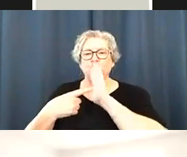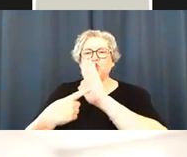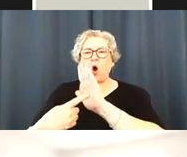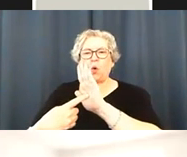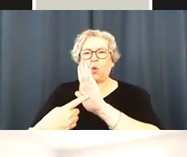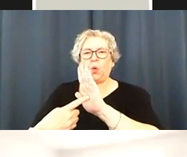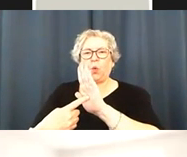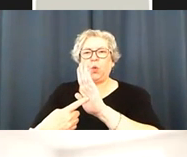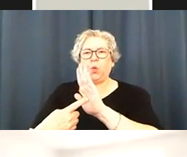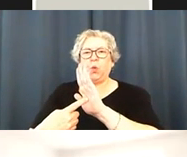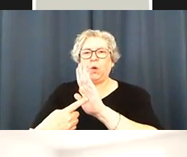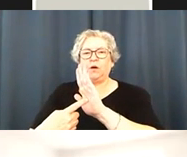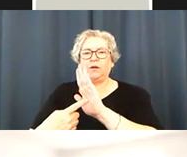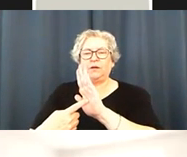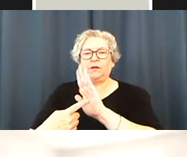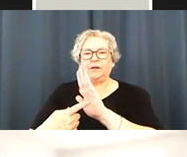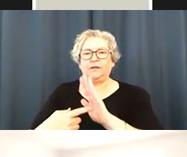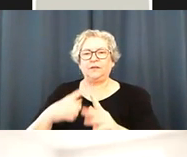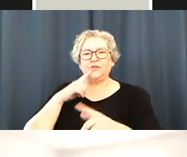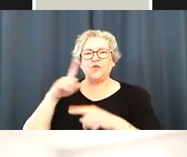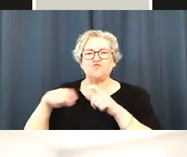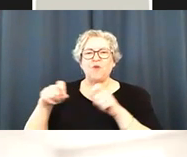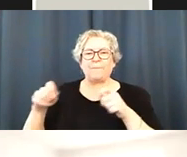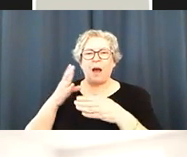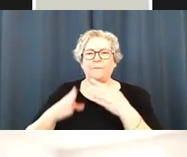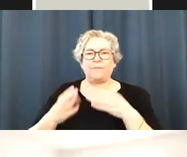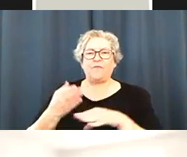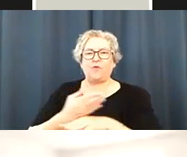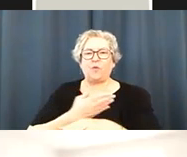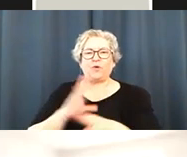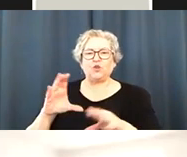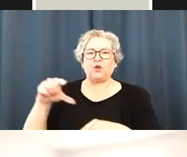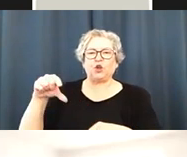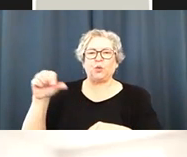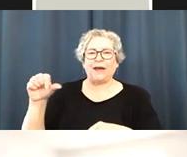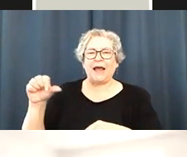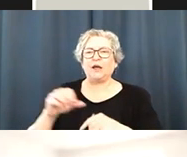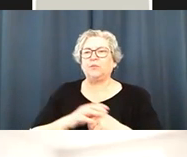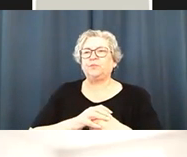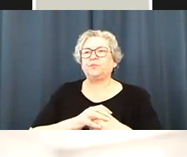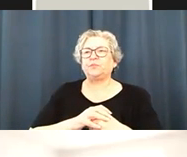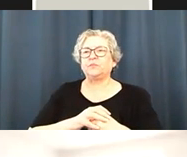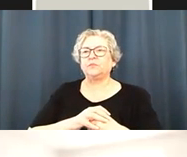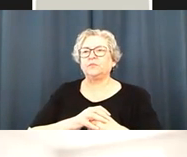to kind of wrap up before we do a little bit of the Q&A.